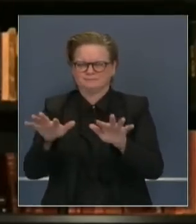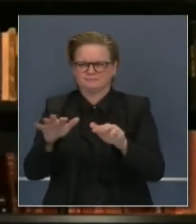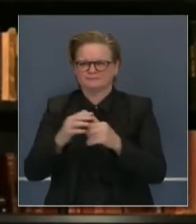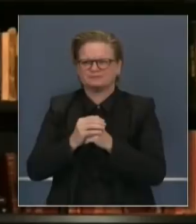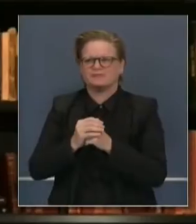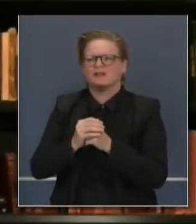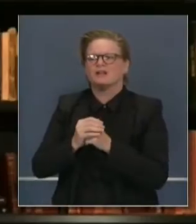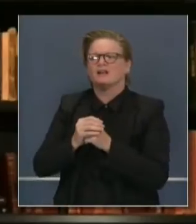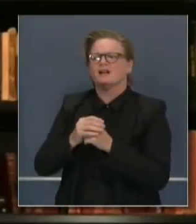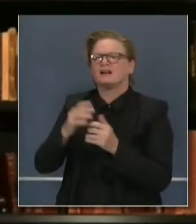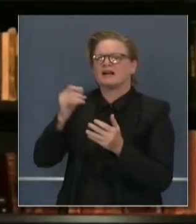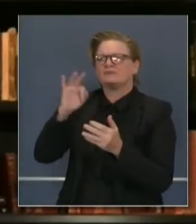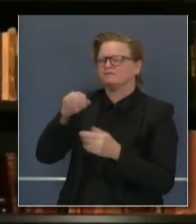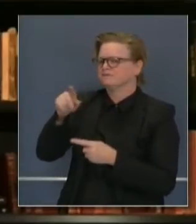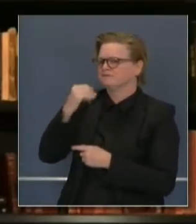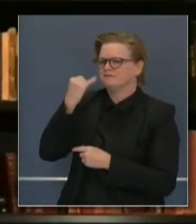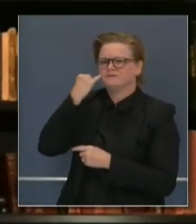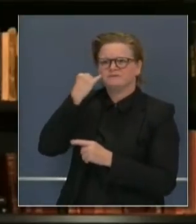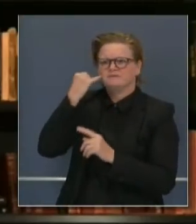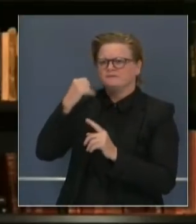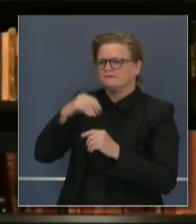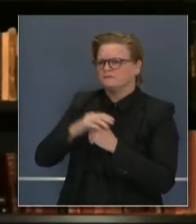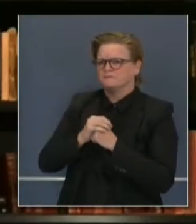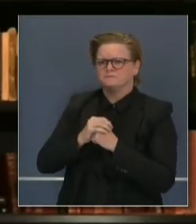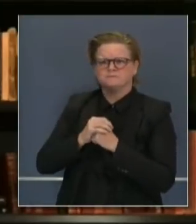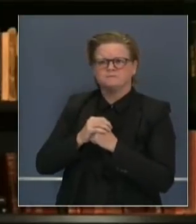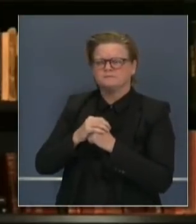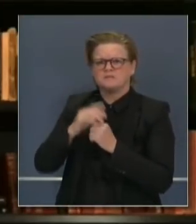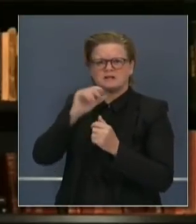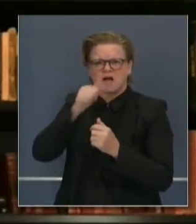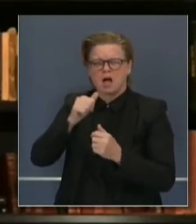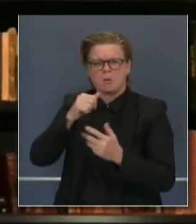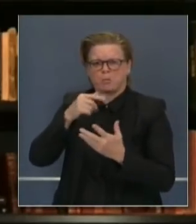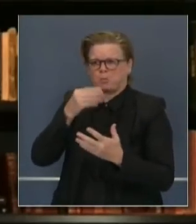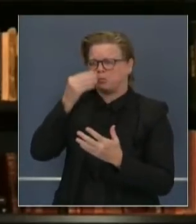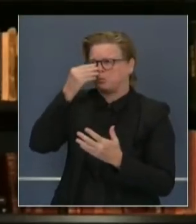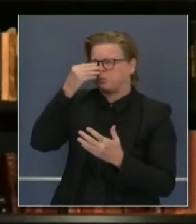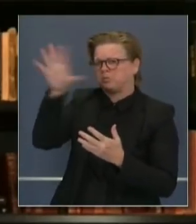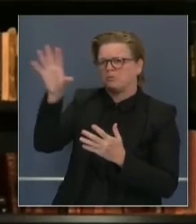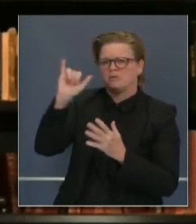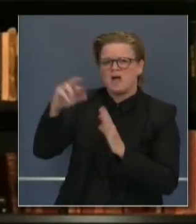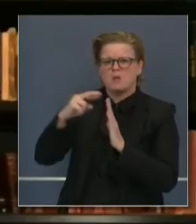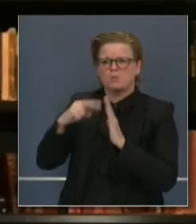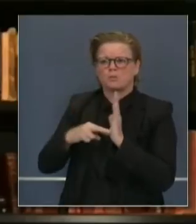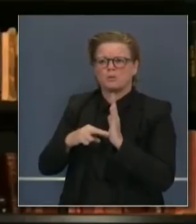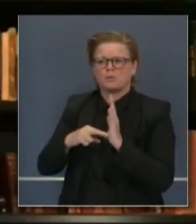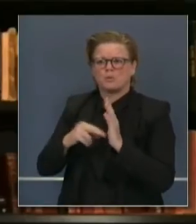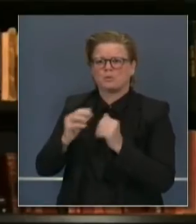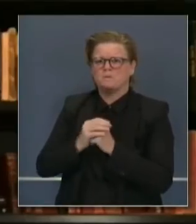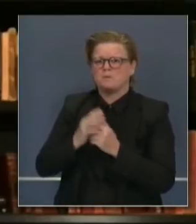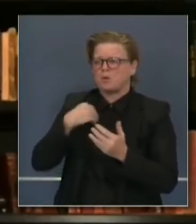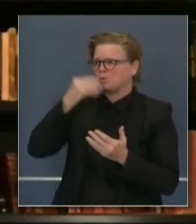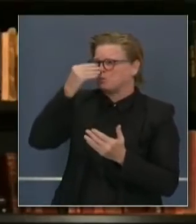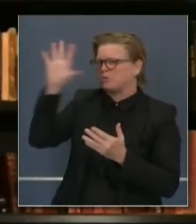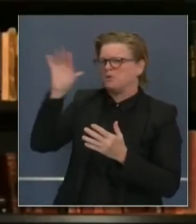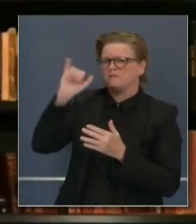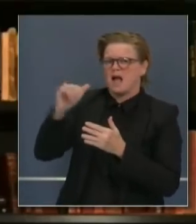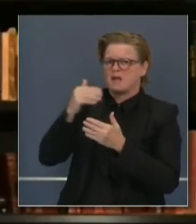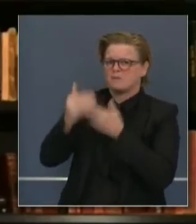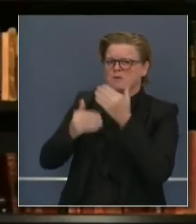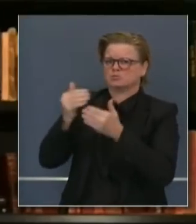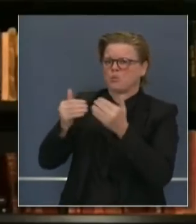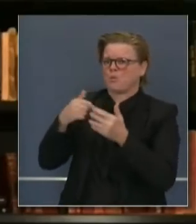unwilling to enforce the rules, if you're unwilling to adopt the protocols to support the